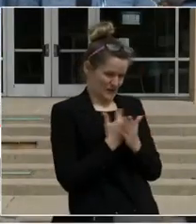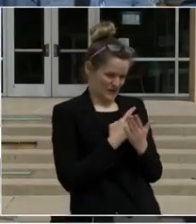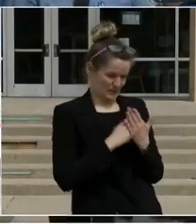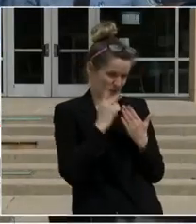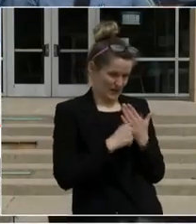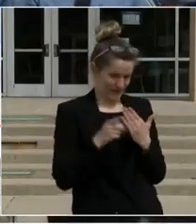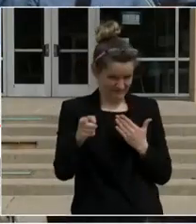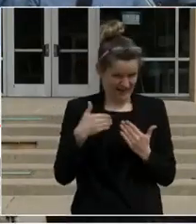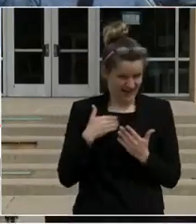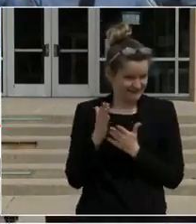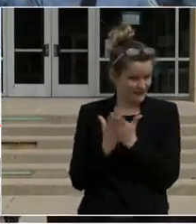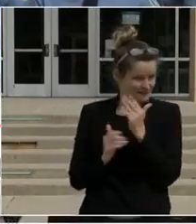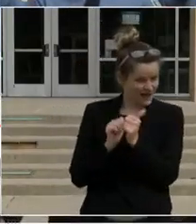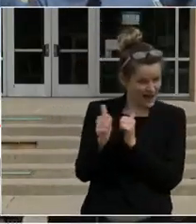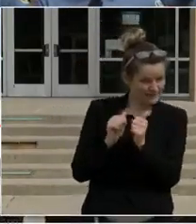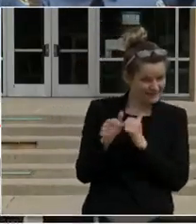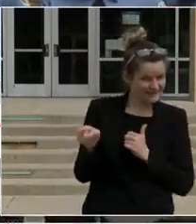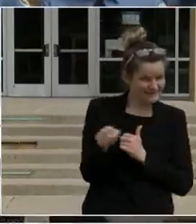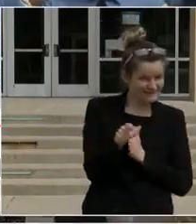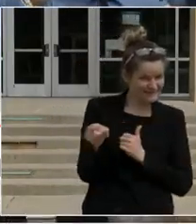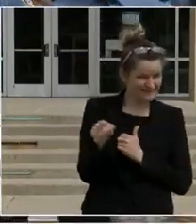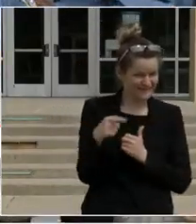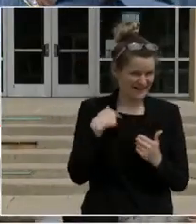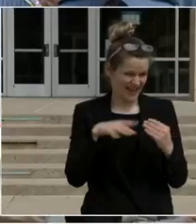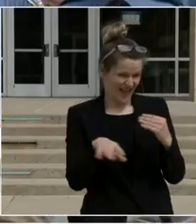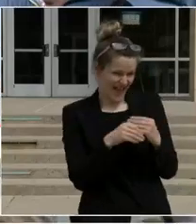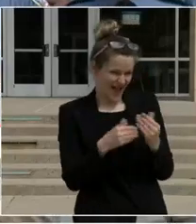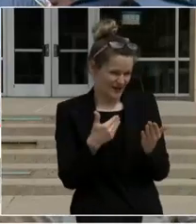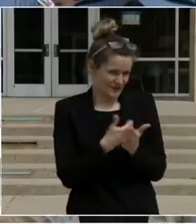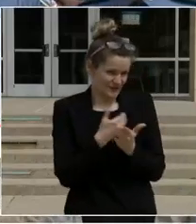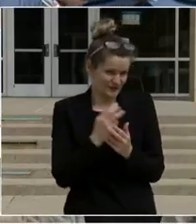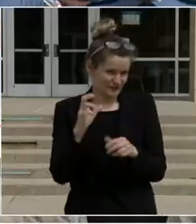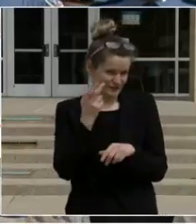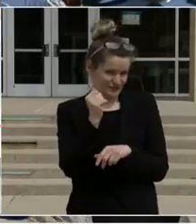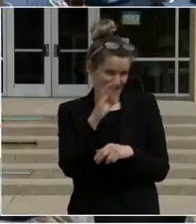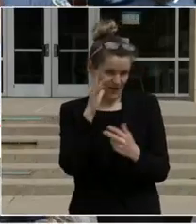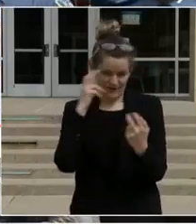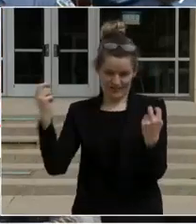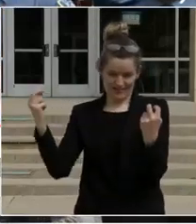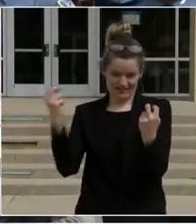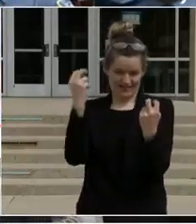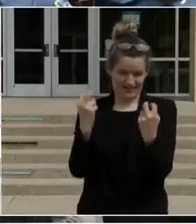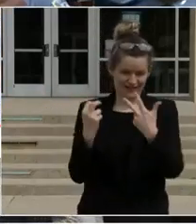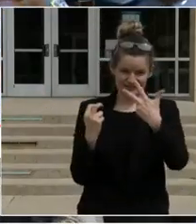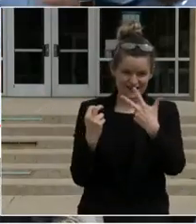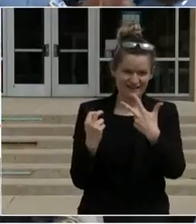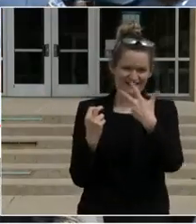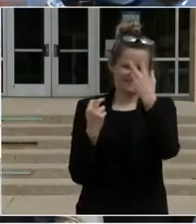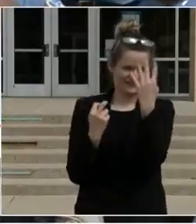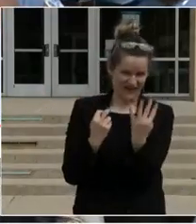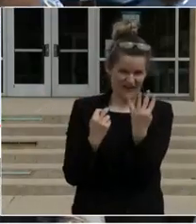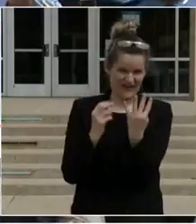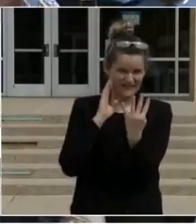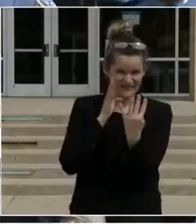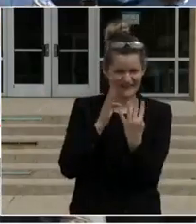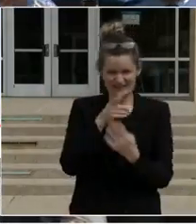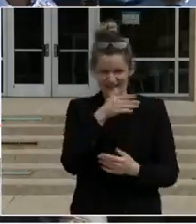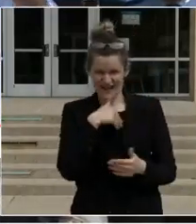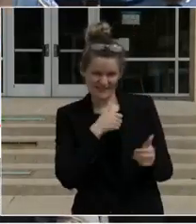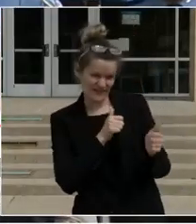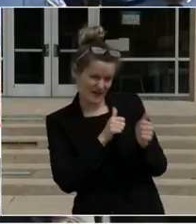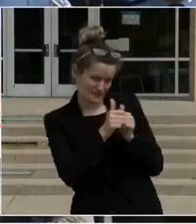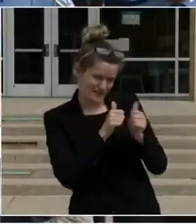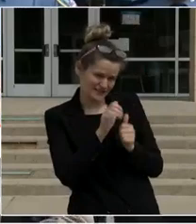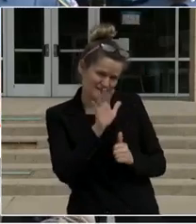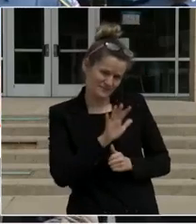We almost had to add another seat because as we look across the board, you guys are running neck and neck about 15 police cadets that have come from